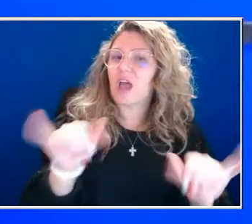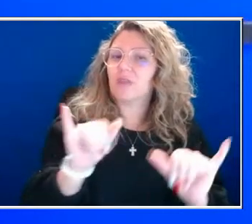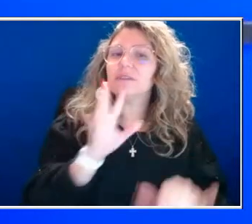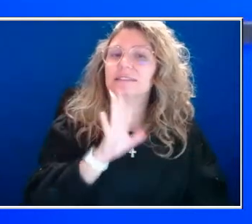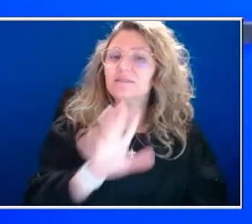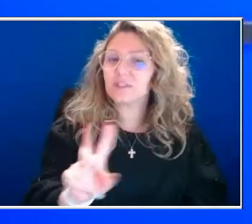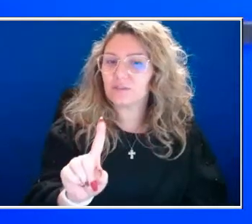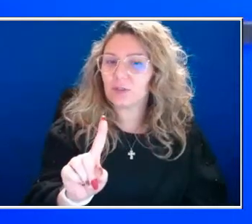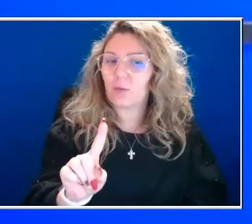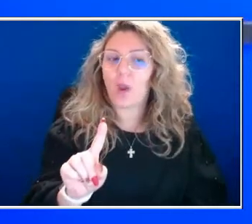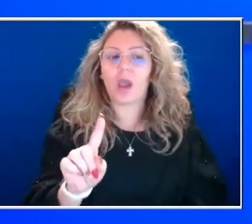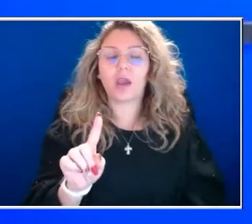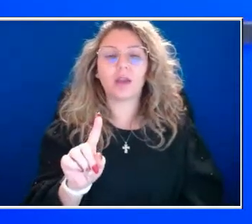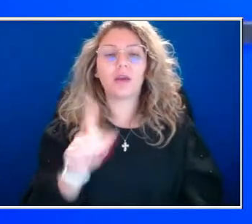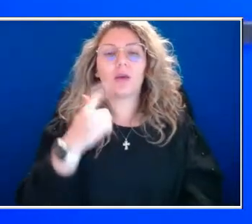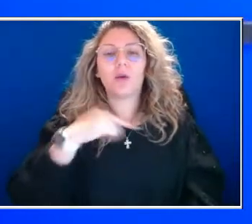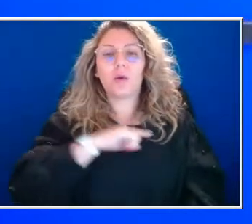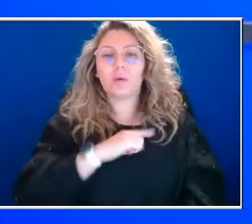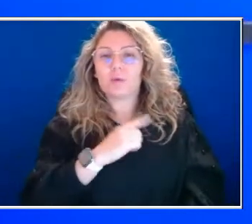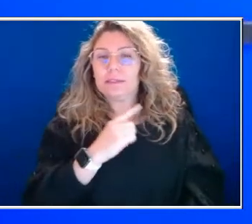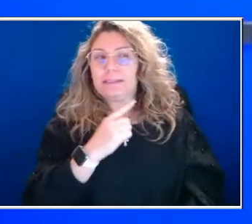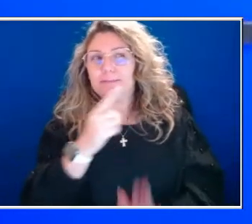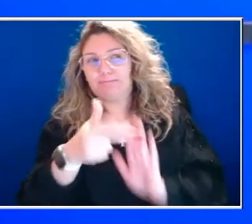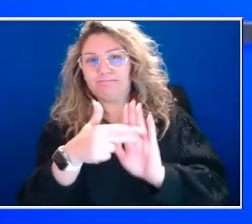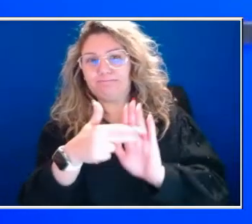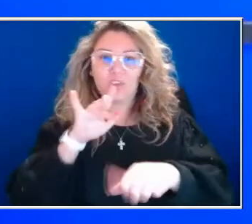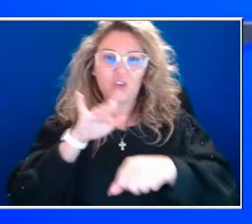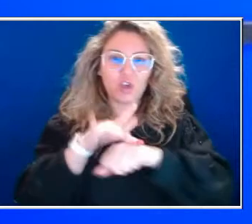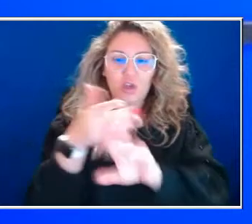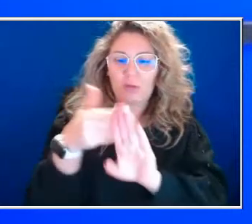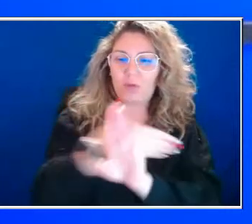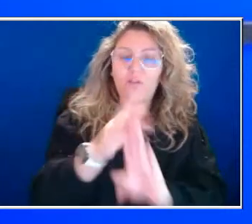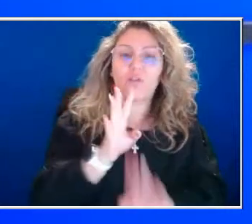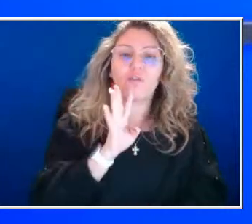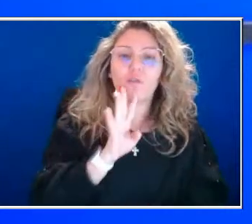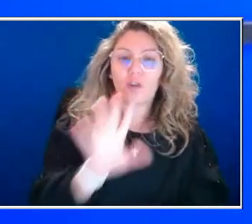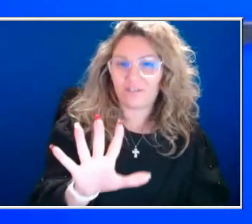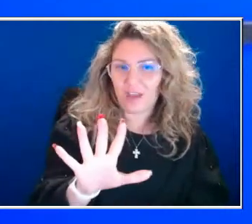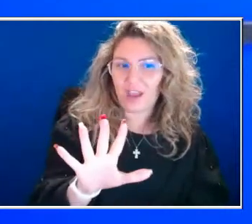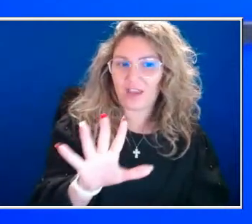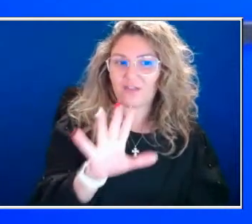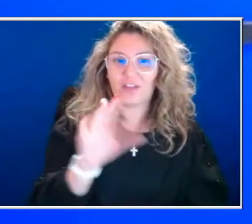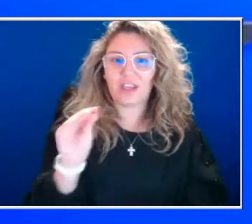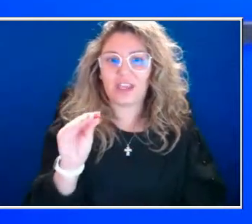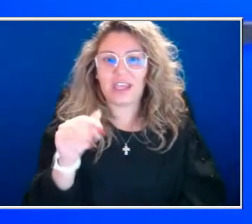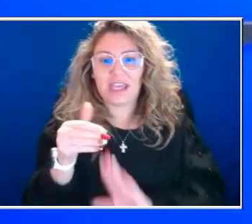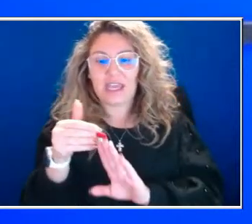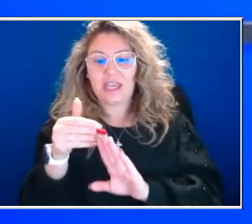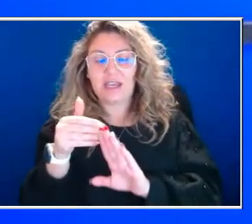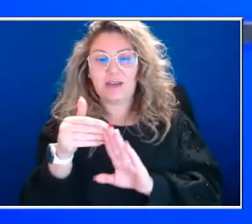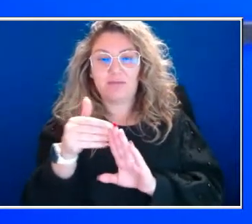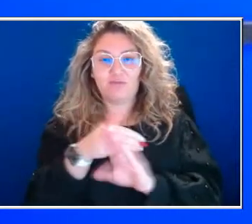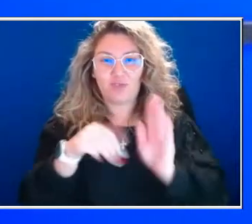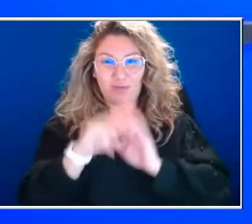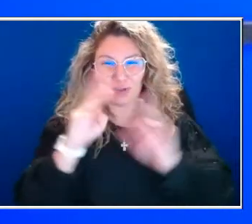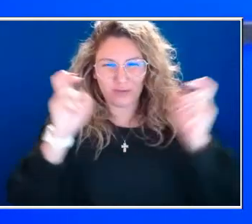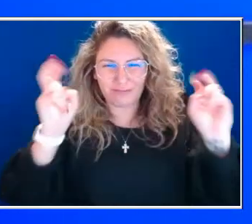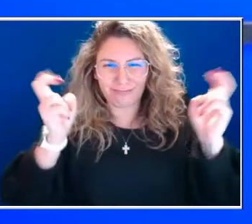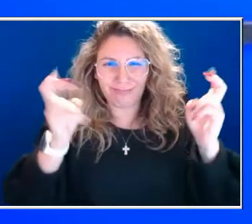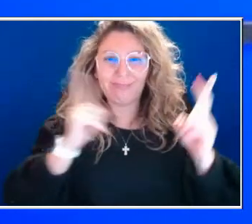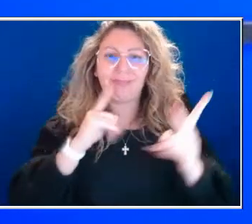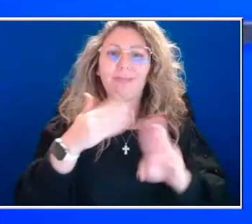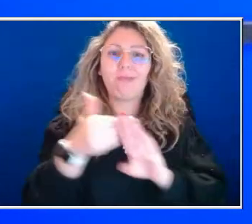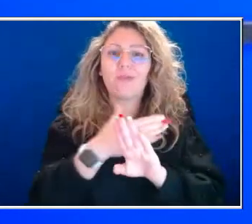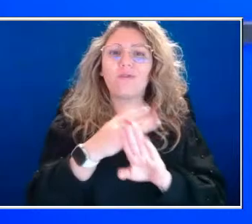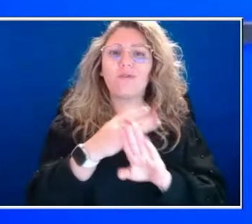be early when it occurs before age 45, and we consider it to be premature if it occurs before age 40. So that's, again, 12 months